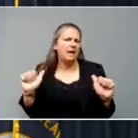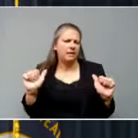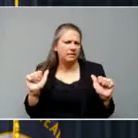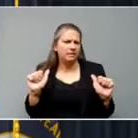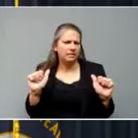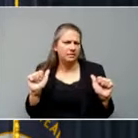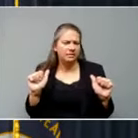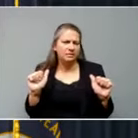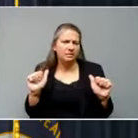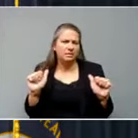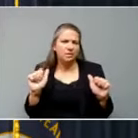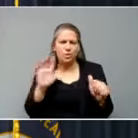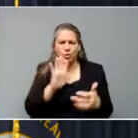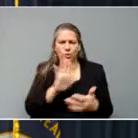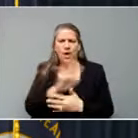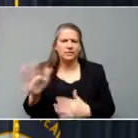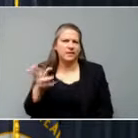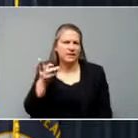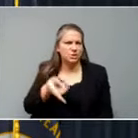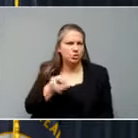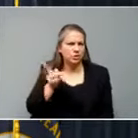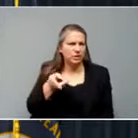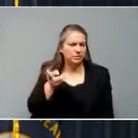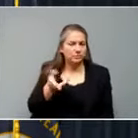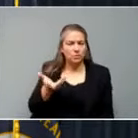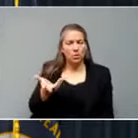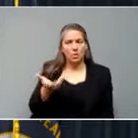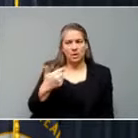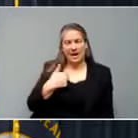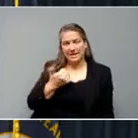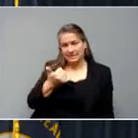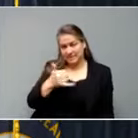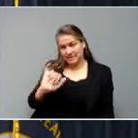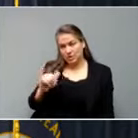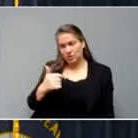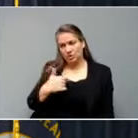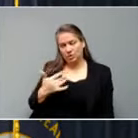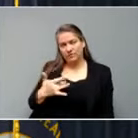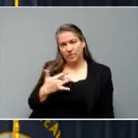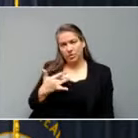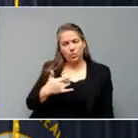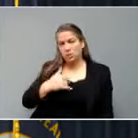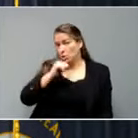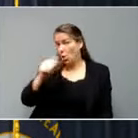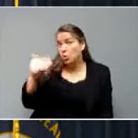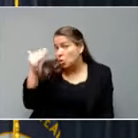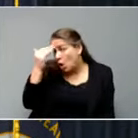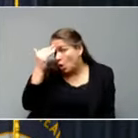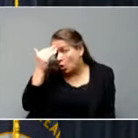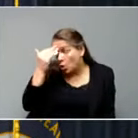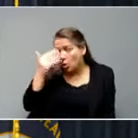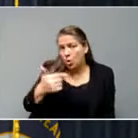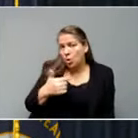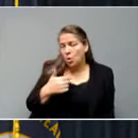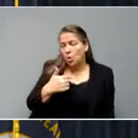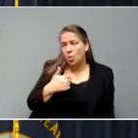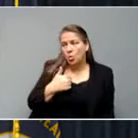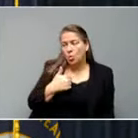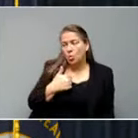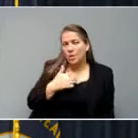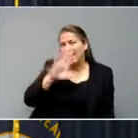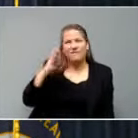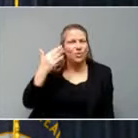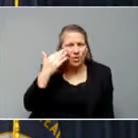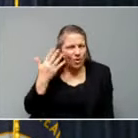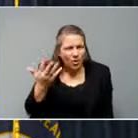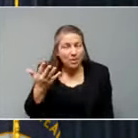throughout our history. So I still believe that we don't know and we will not know. Now, there's a lot of people who will provide